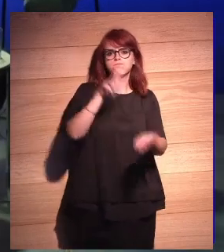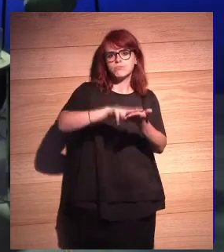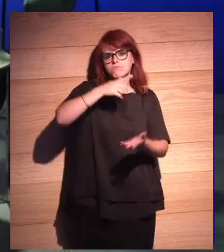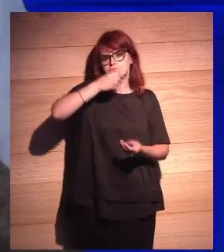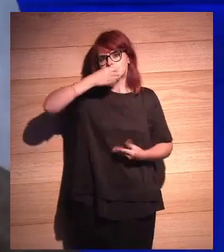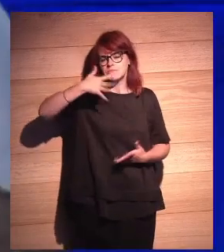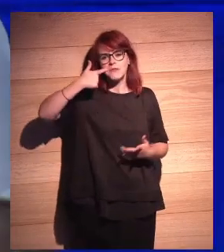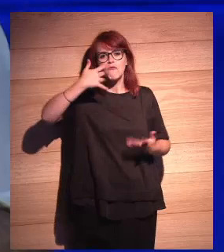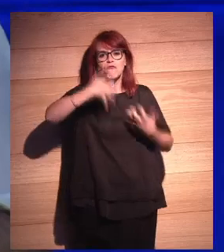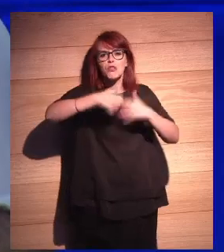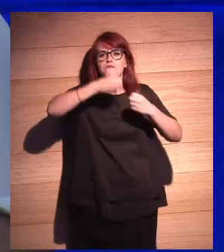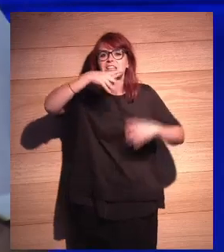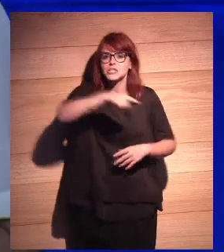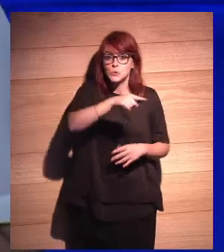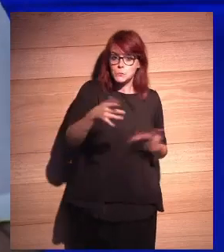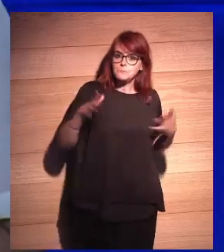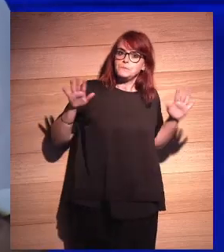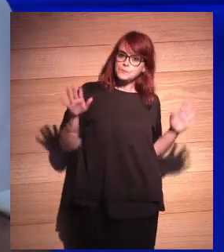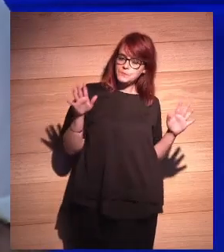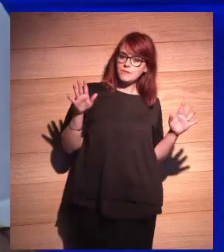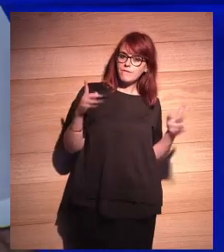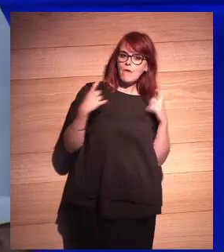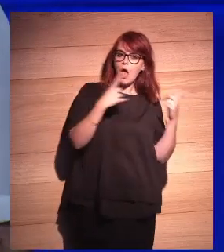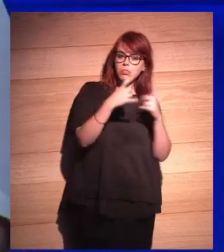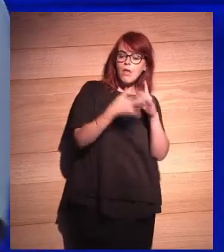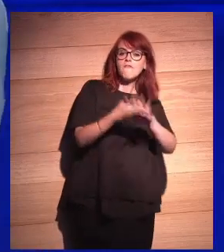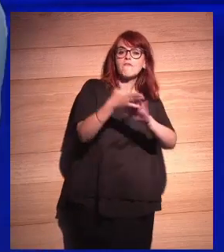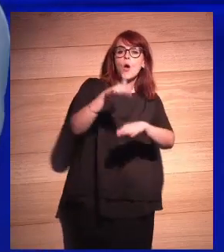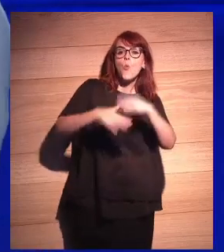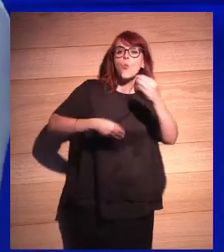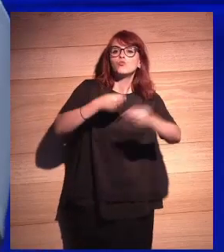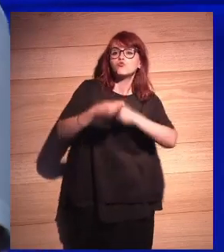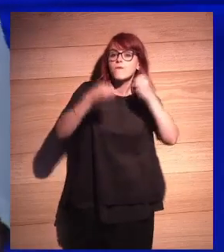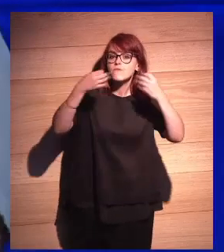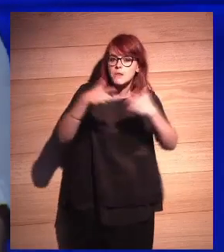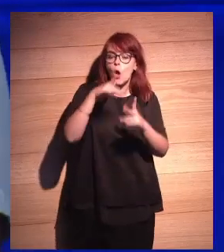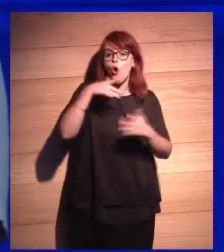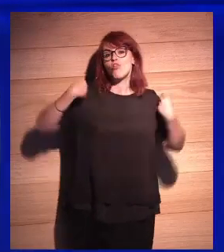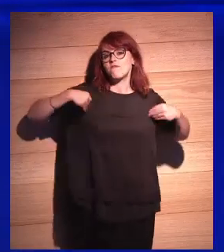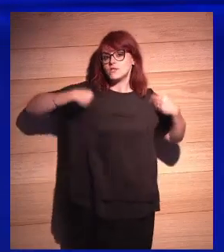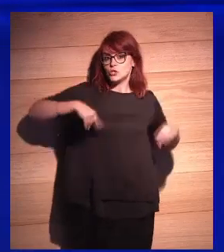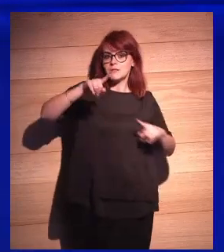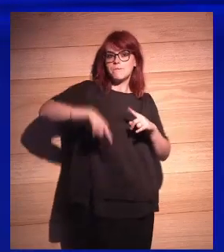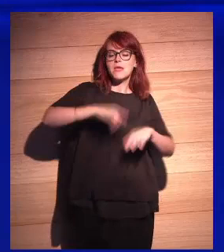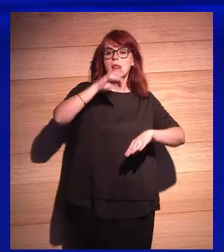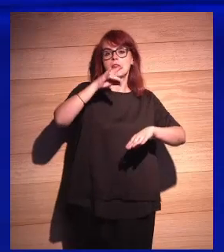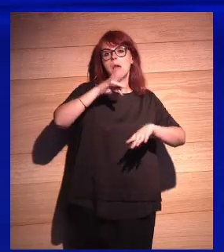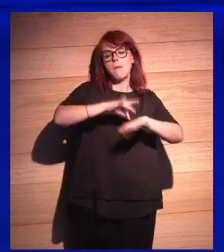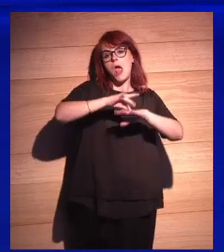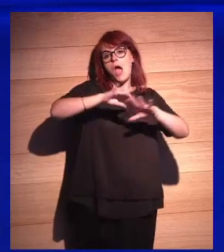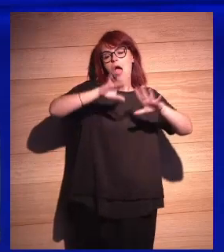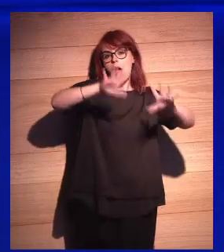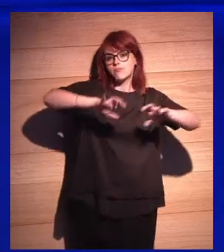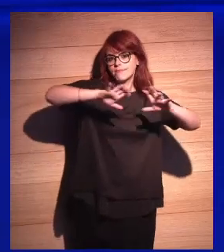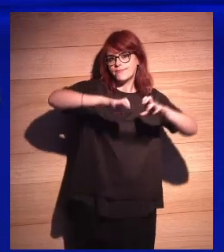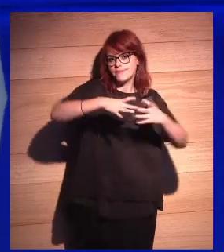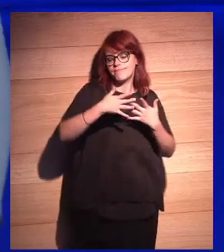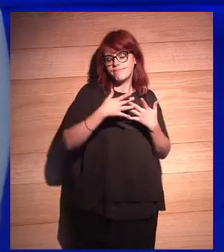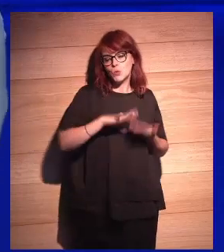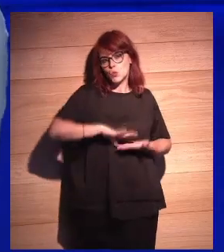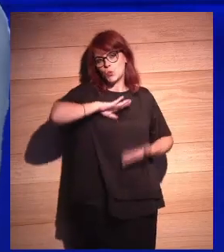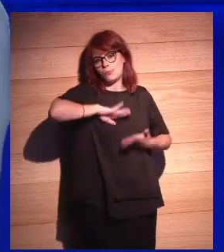and actually demonstrate that within a long span of time they can not only be used